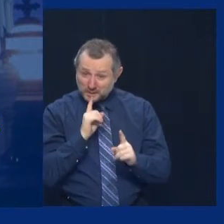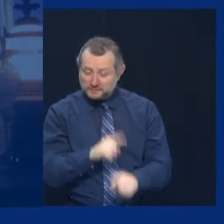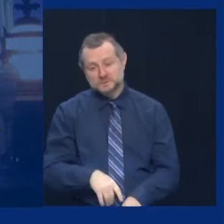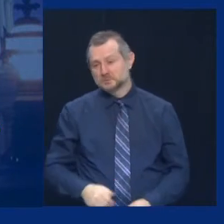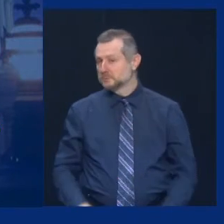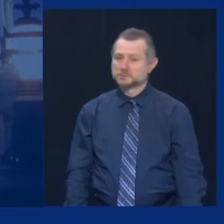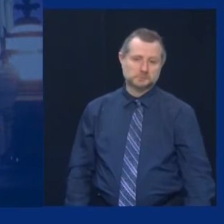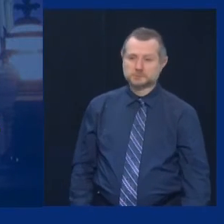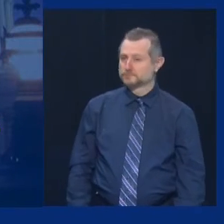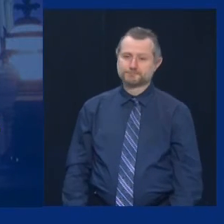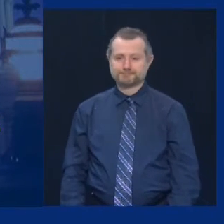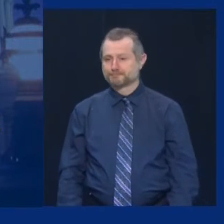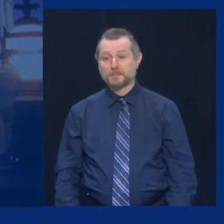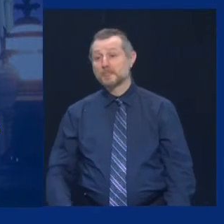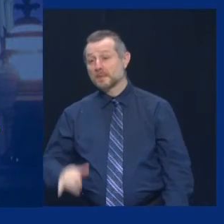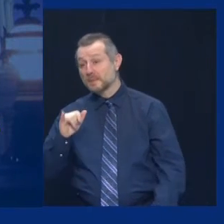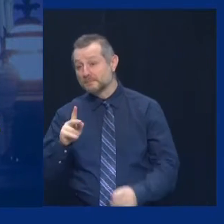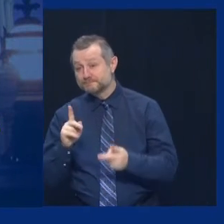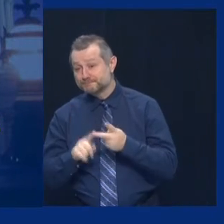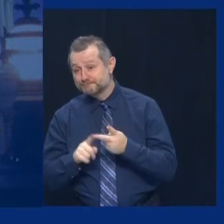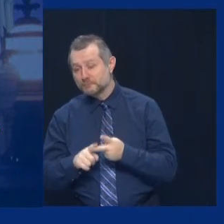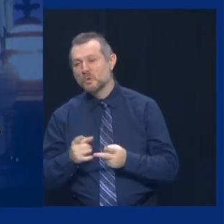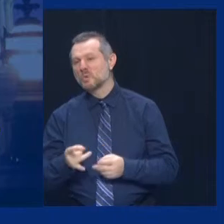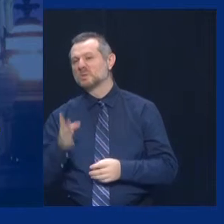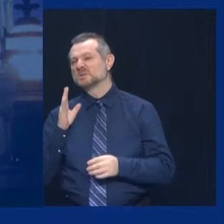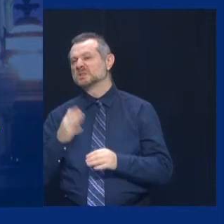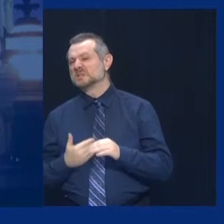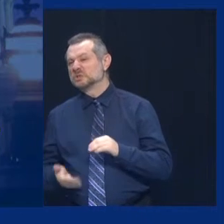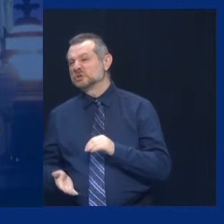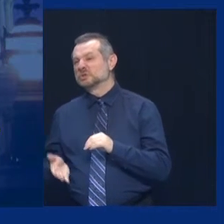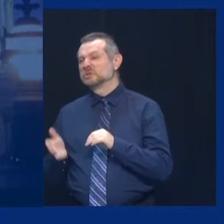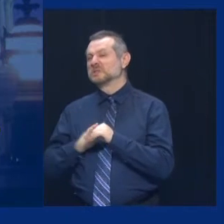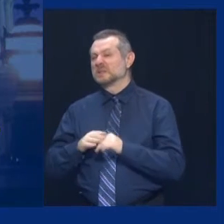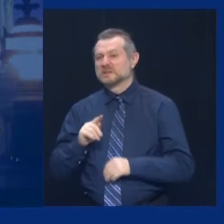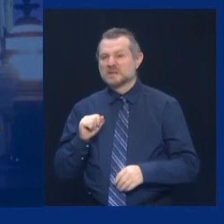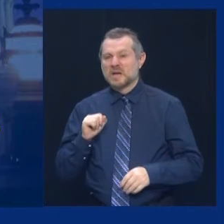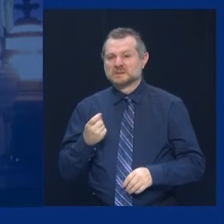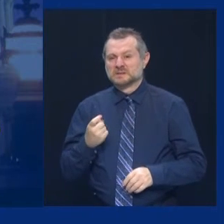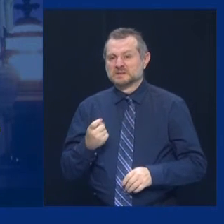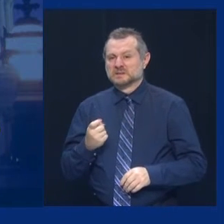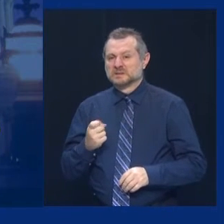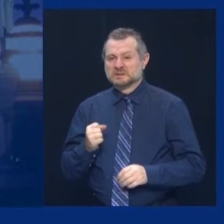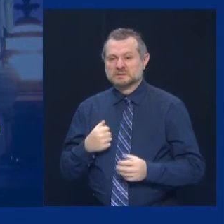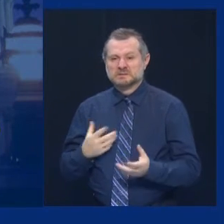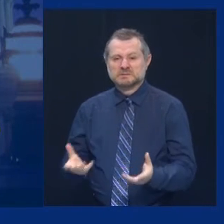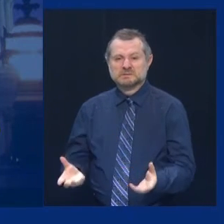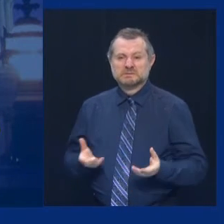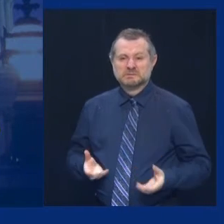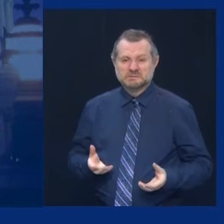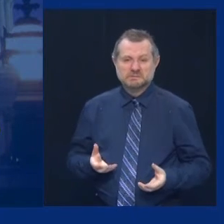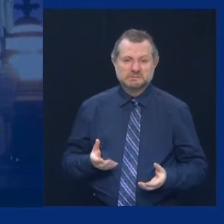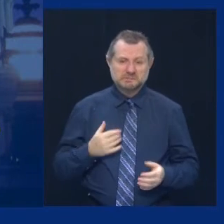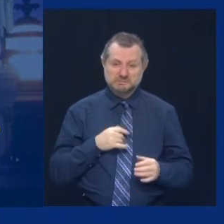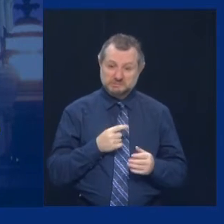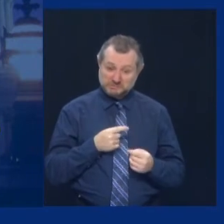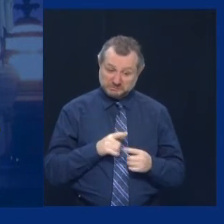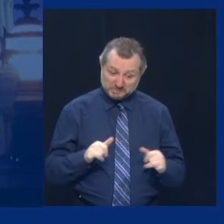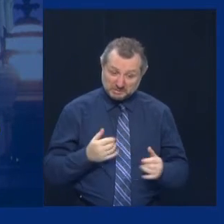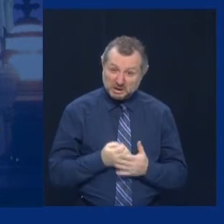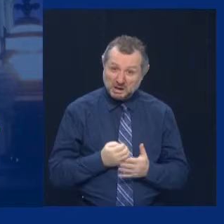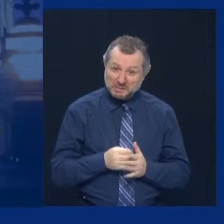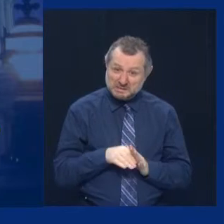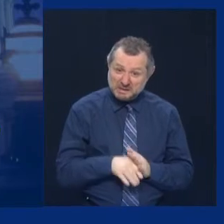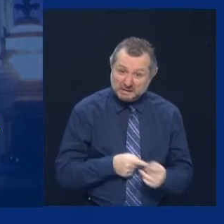Dramatic tax increases when an economy is faltering, when the New York economy